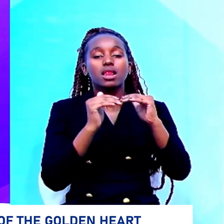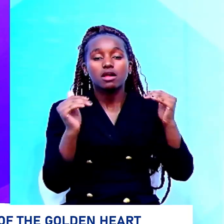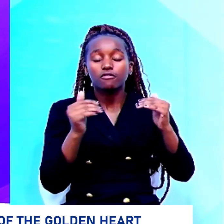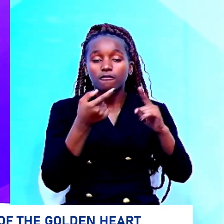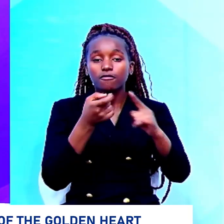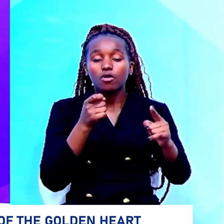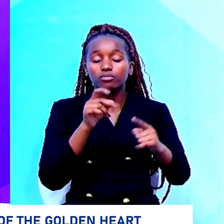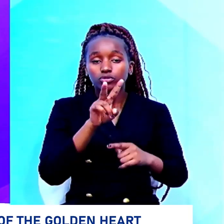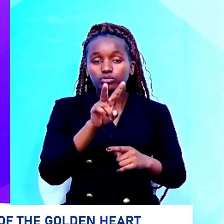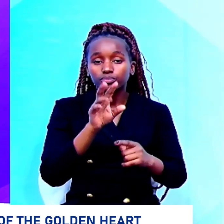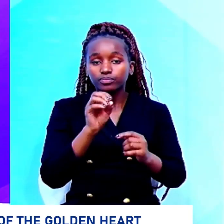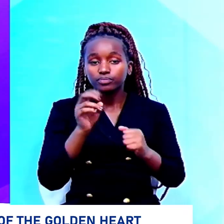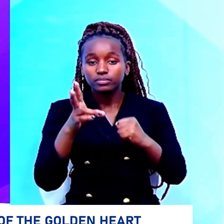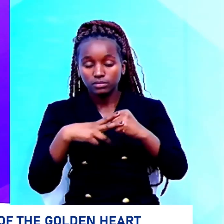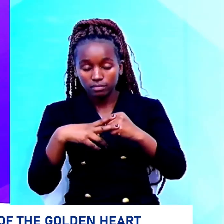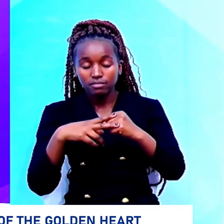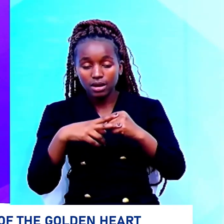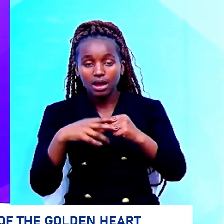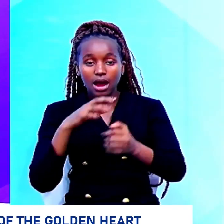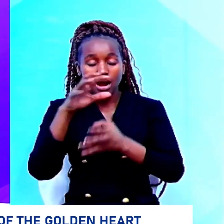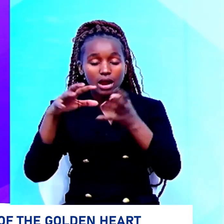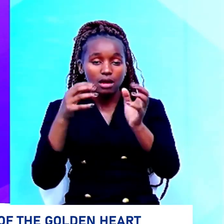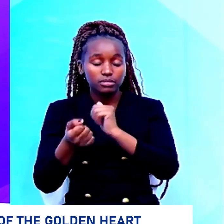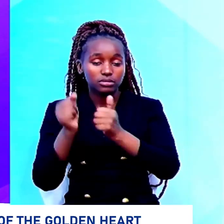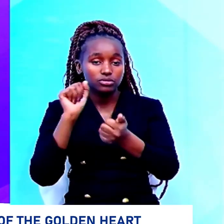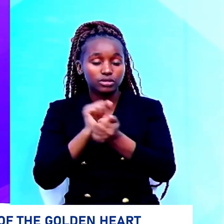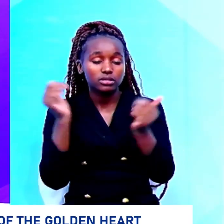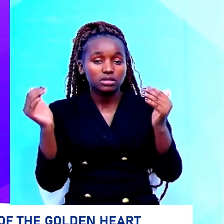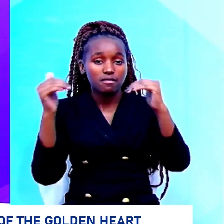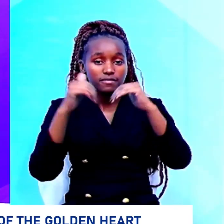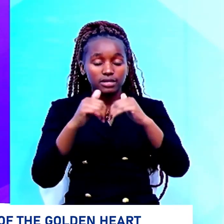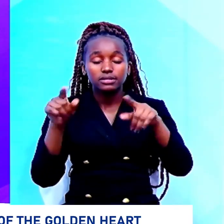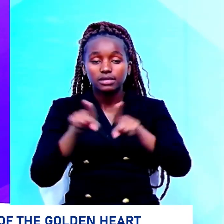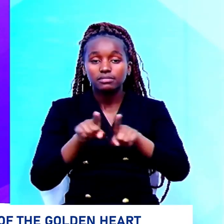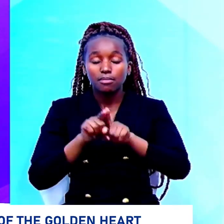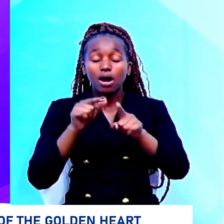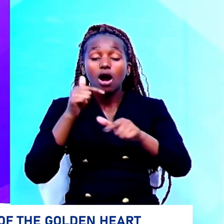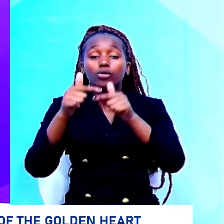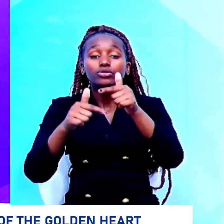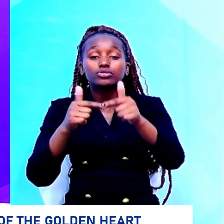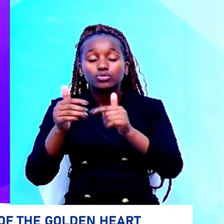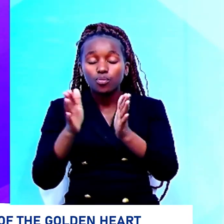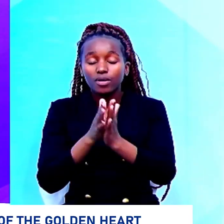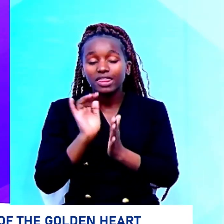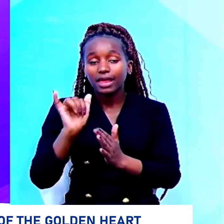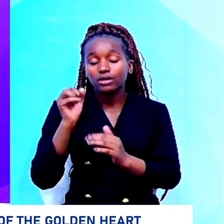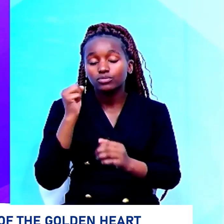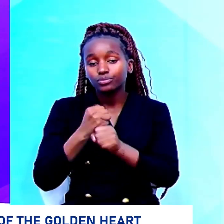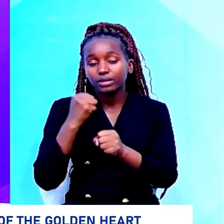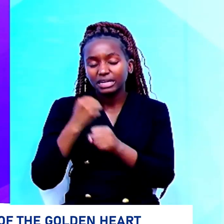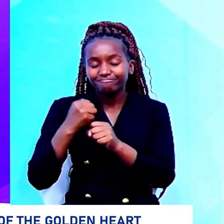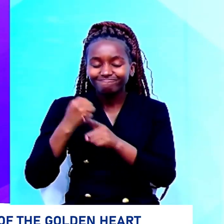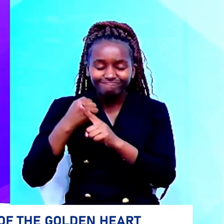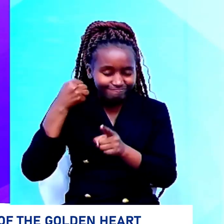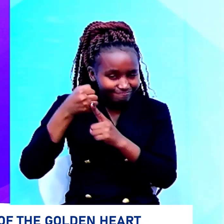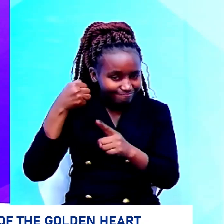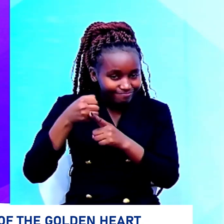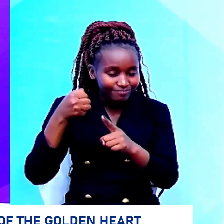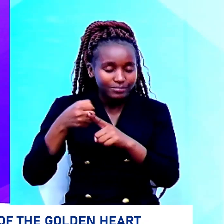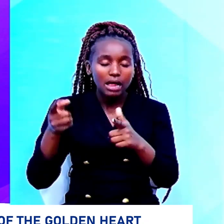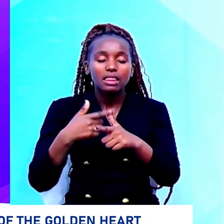2007 Climate Change Summit and continuing with the constant diplomatic efforts that resulted